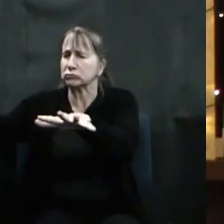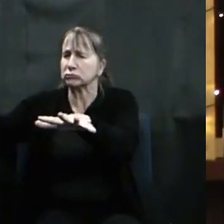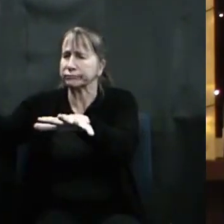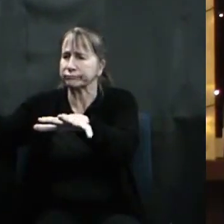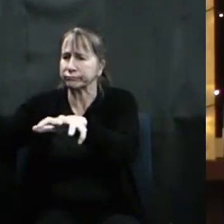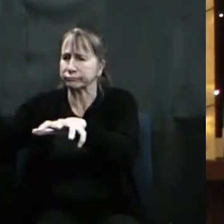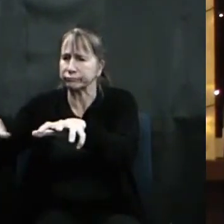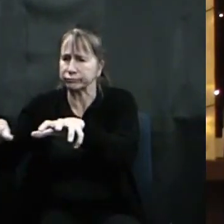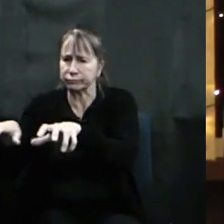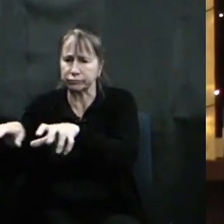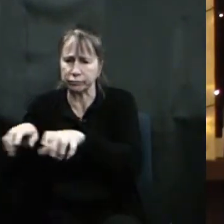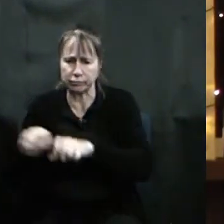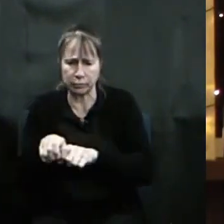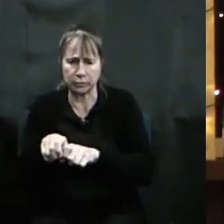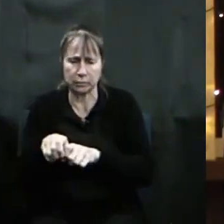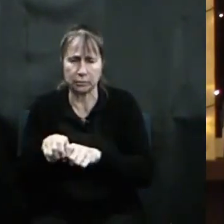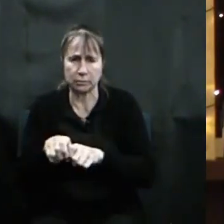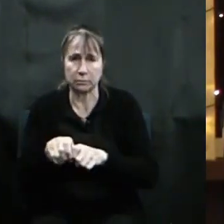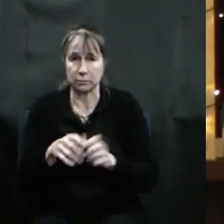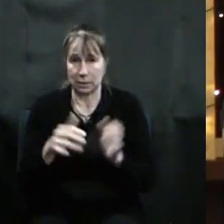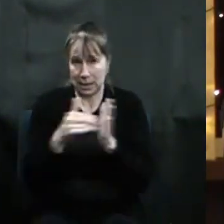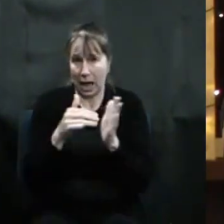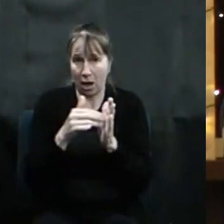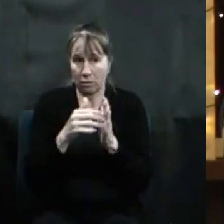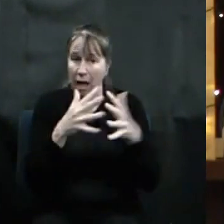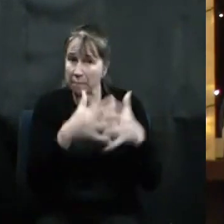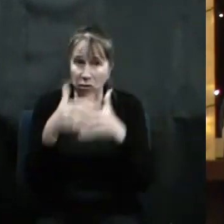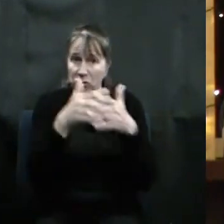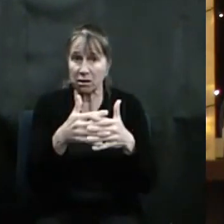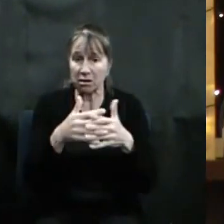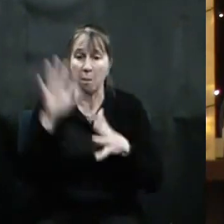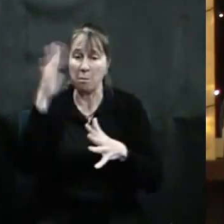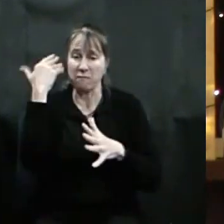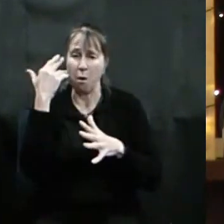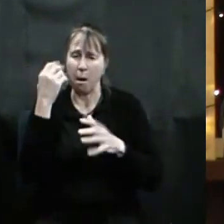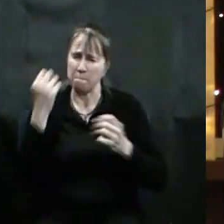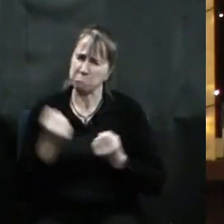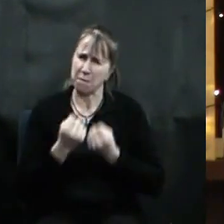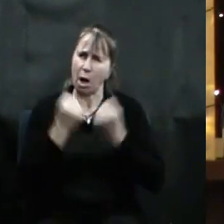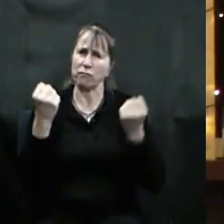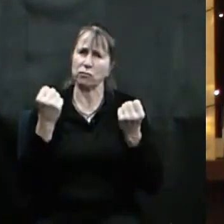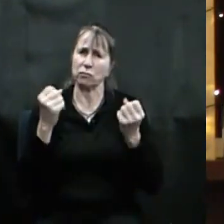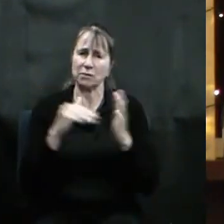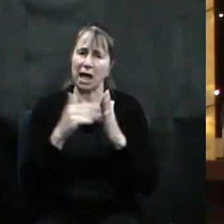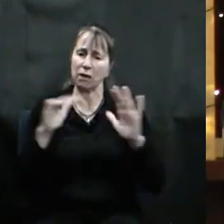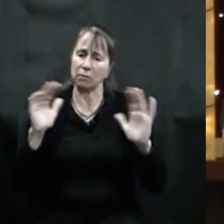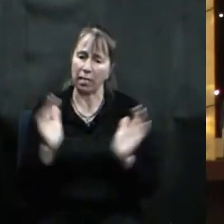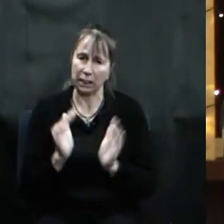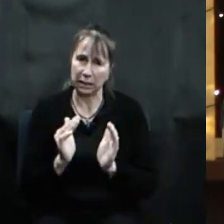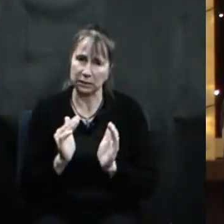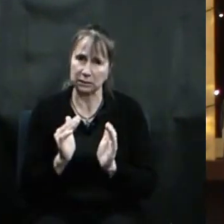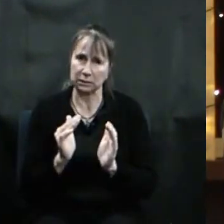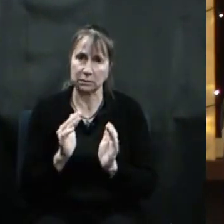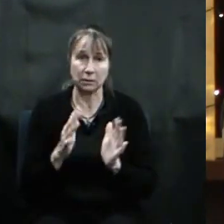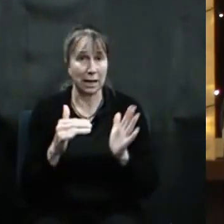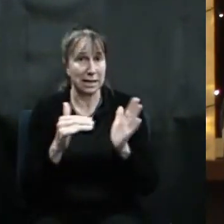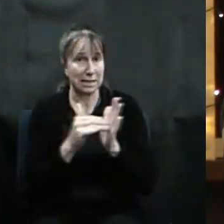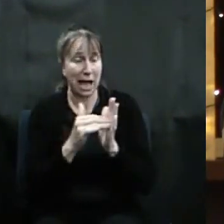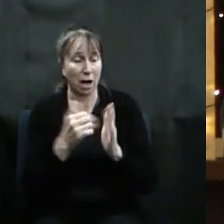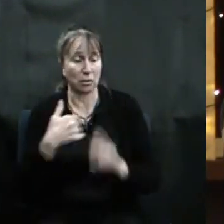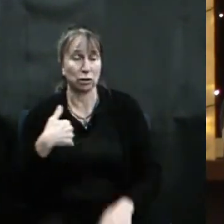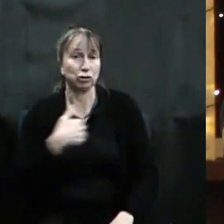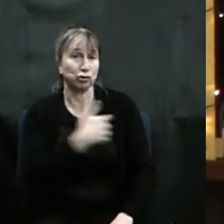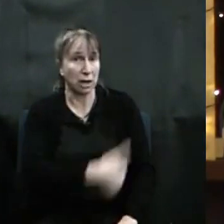The US is not as powerful and as influential as it once was. And whether we like it or not, China is